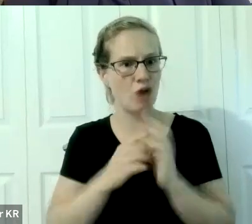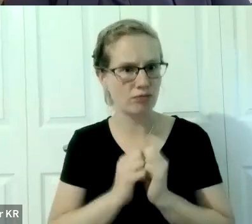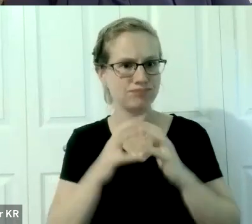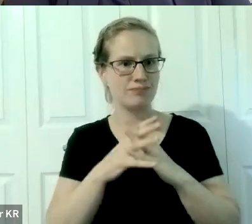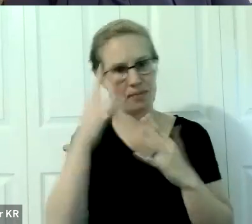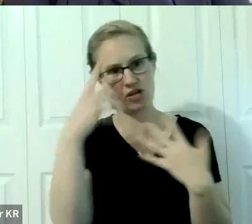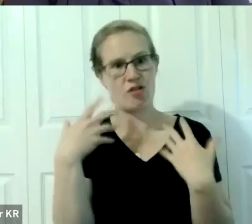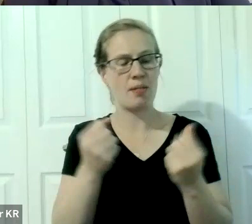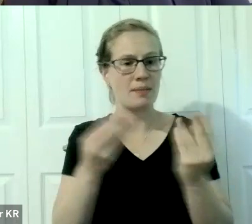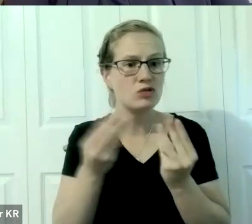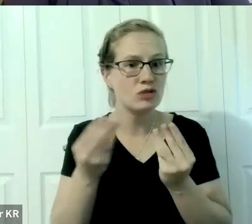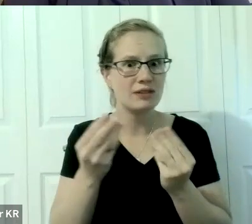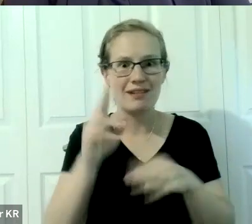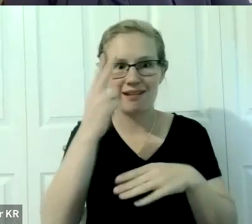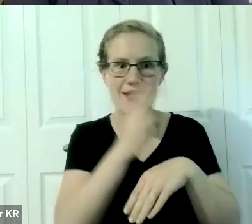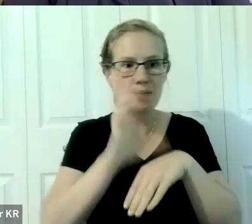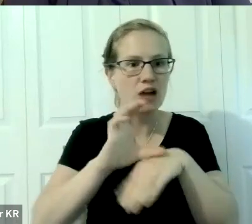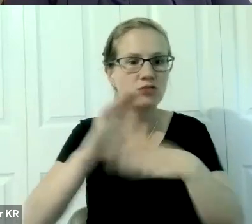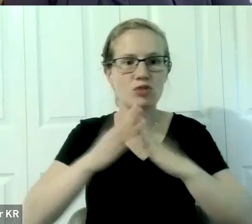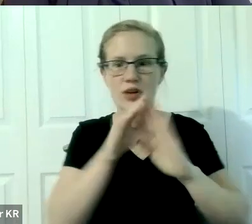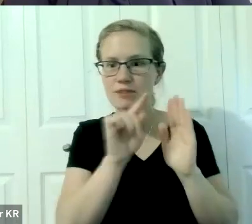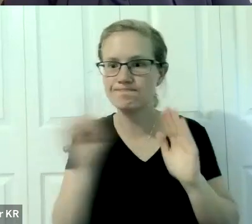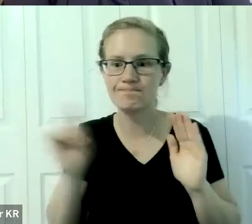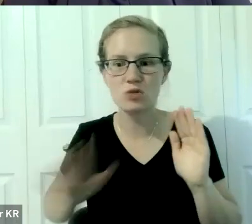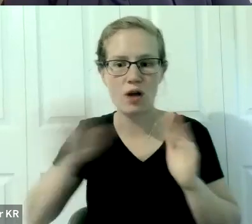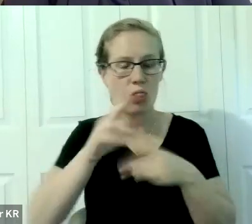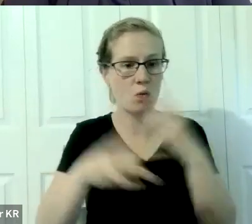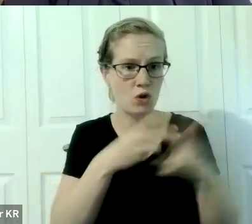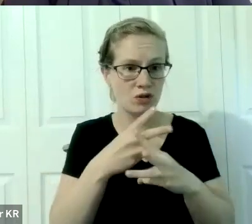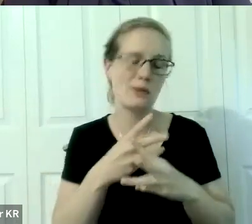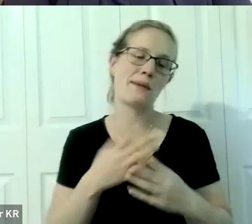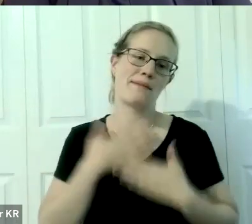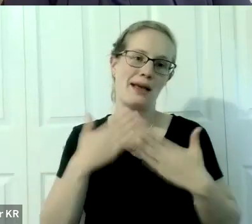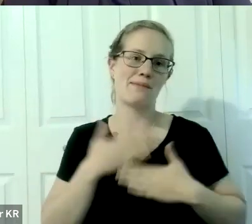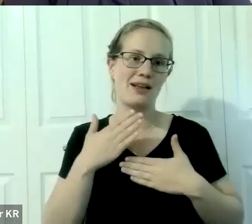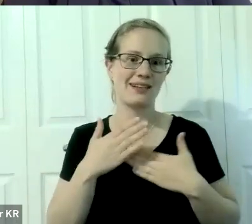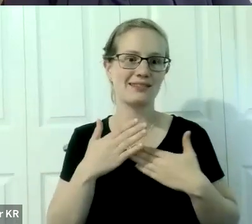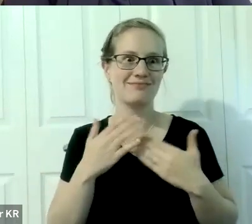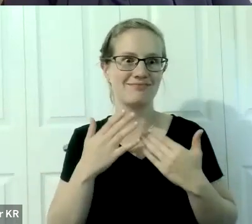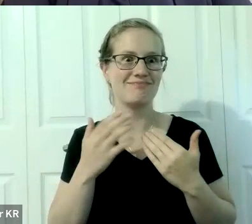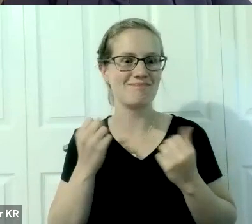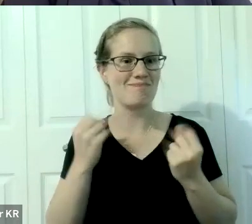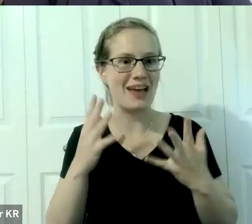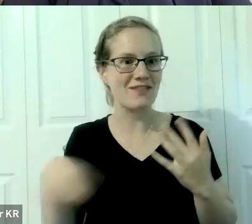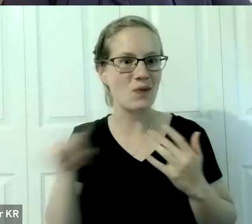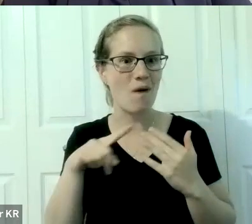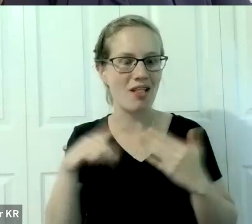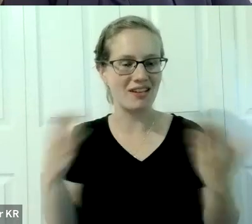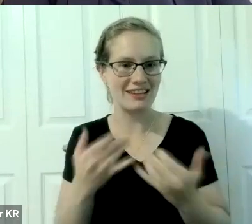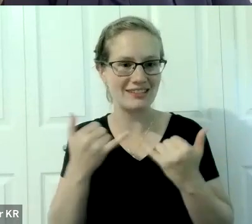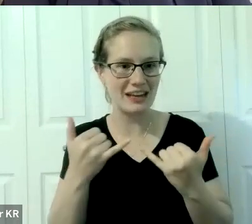in Catholic parishes and communities around the world. So I'm glad so many of you here